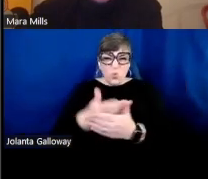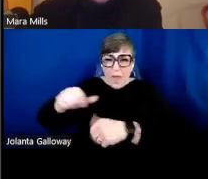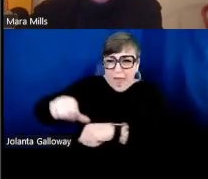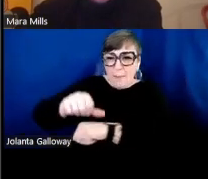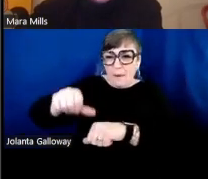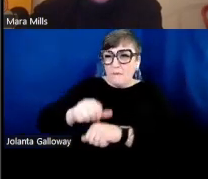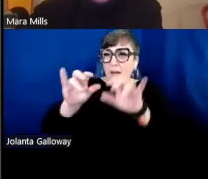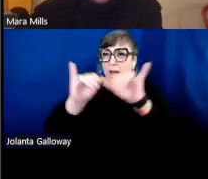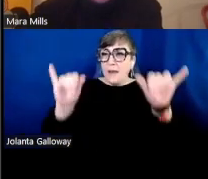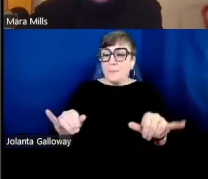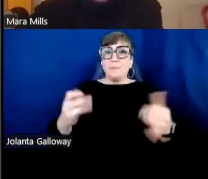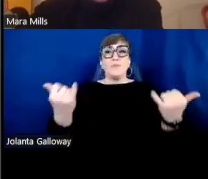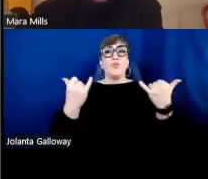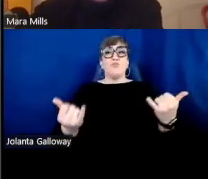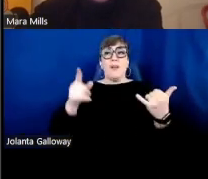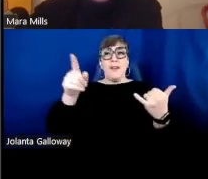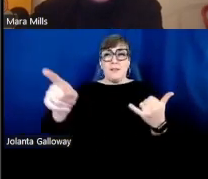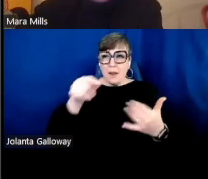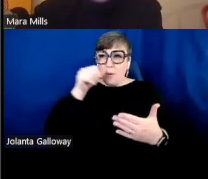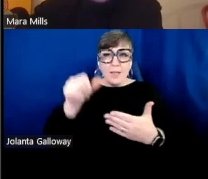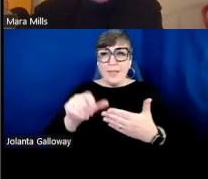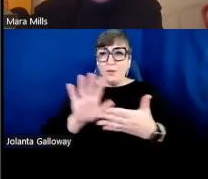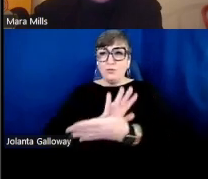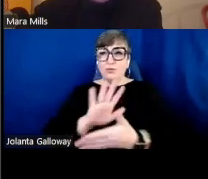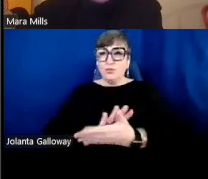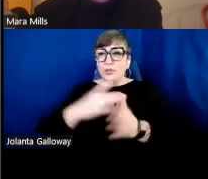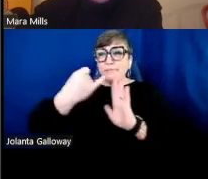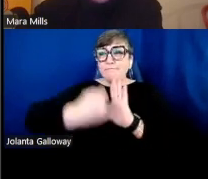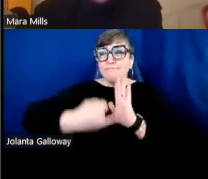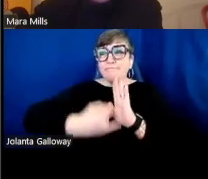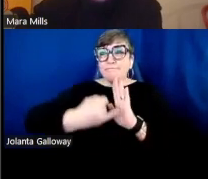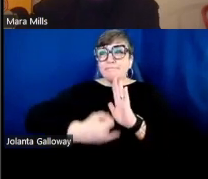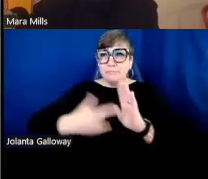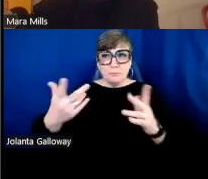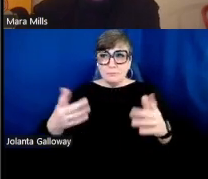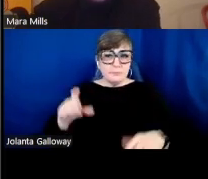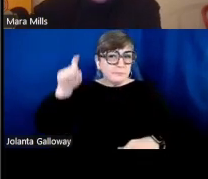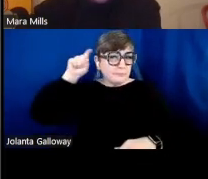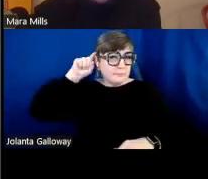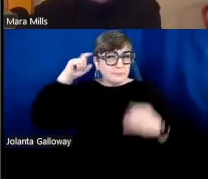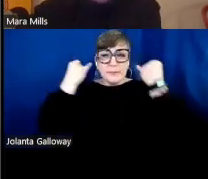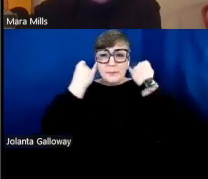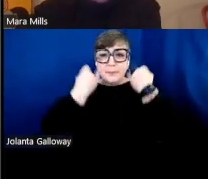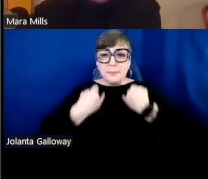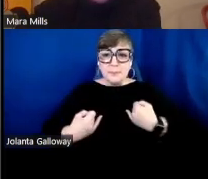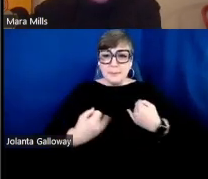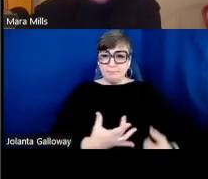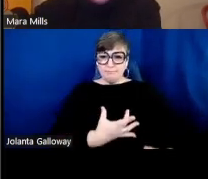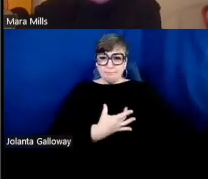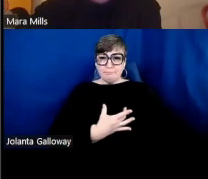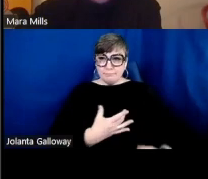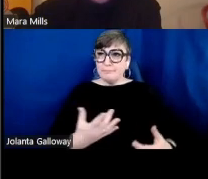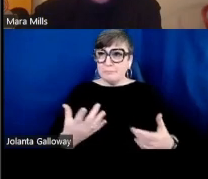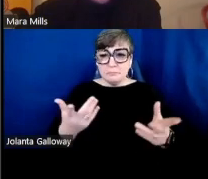just a sketch on letter sheet um of um that's very informal engineering sketch of of a hearing aid